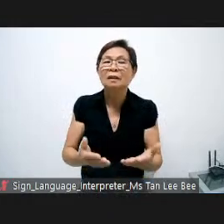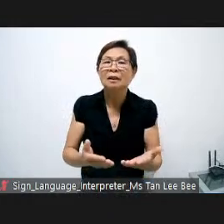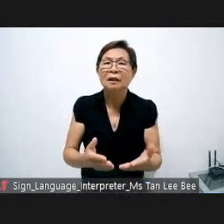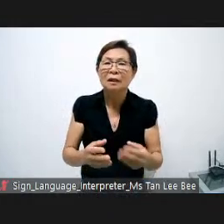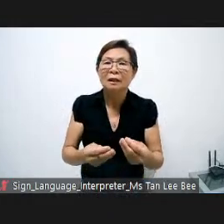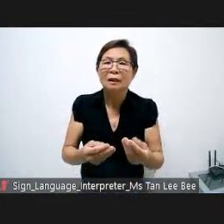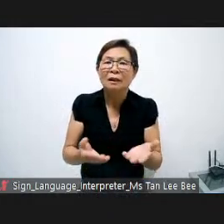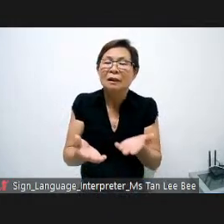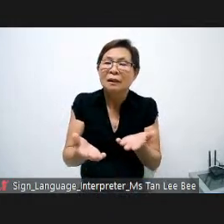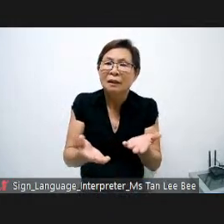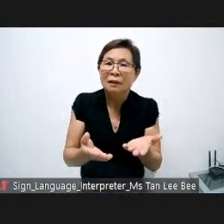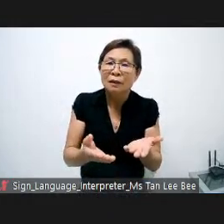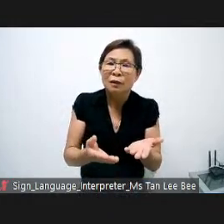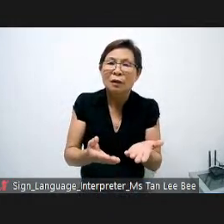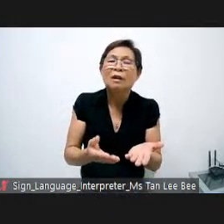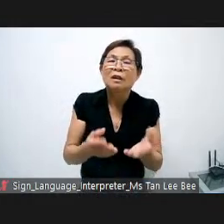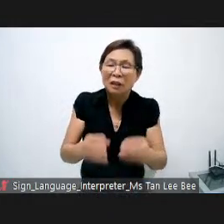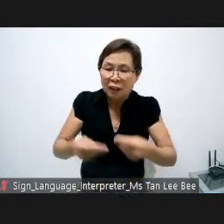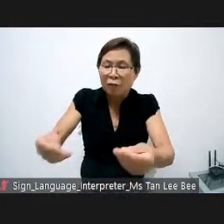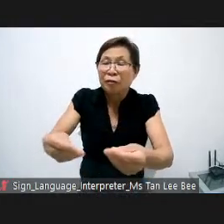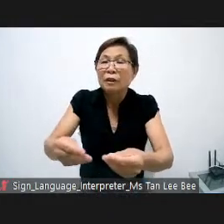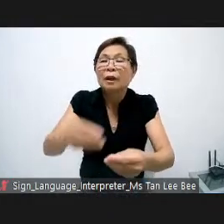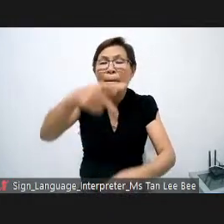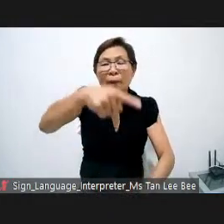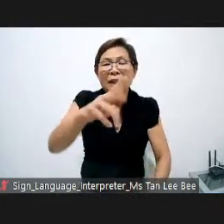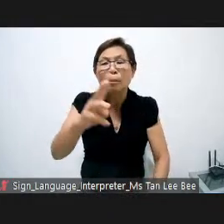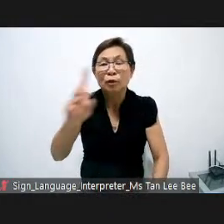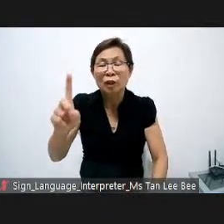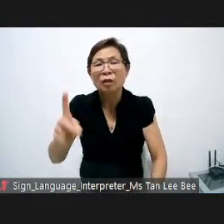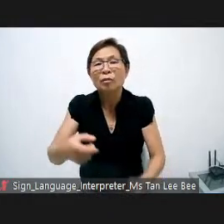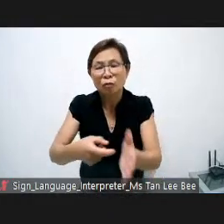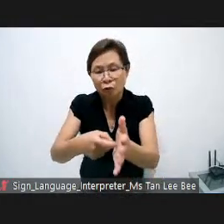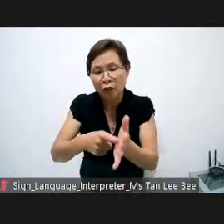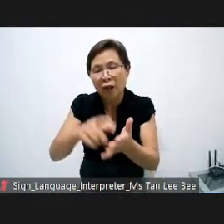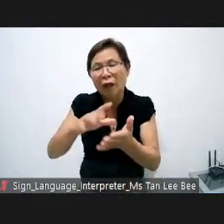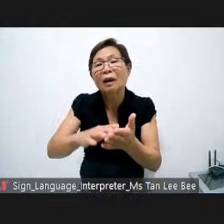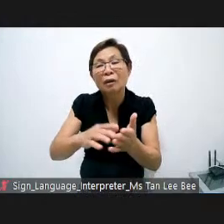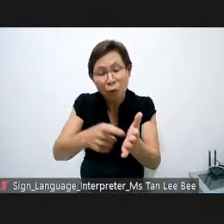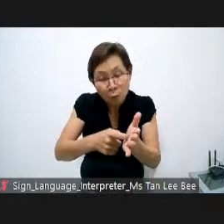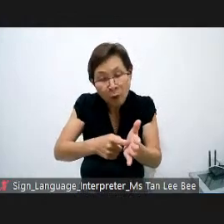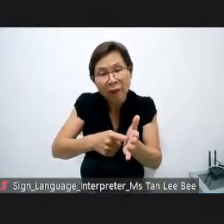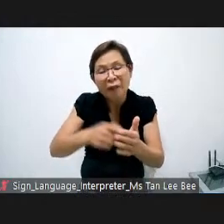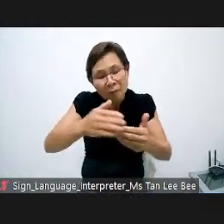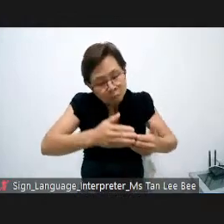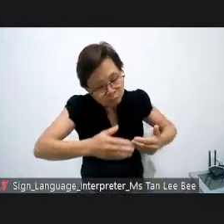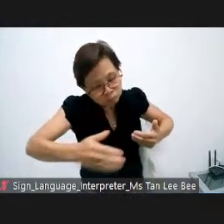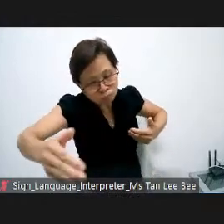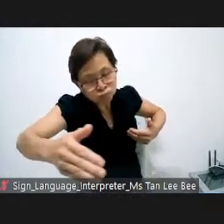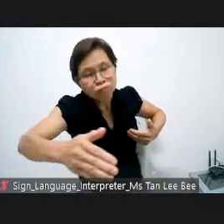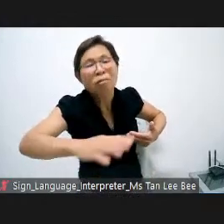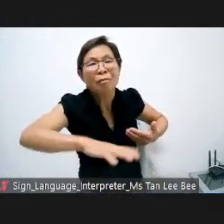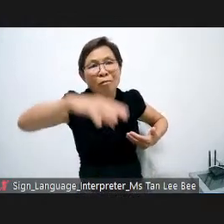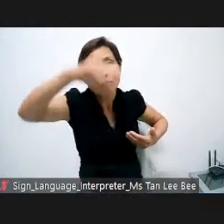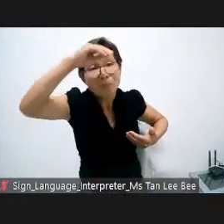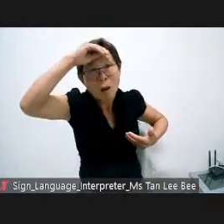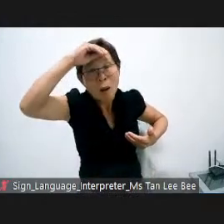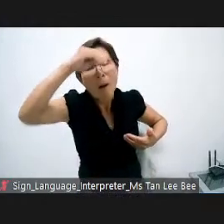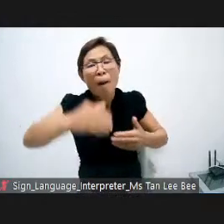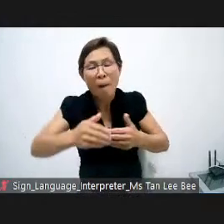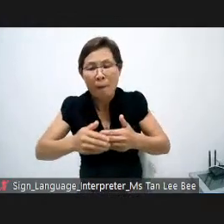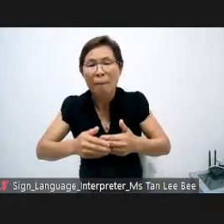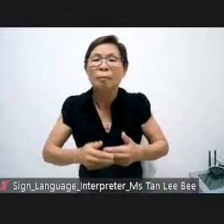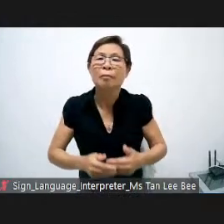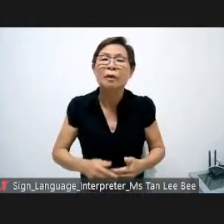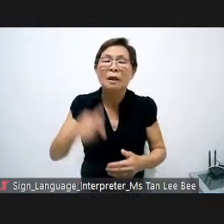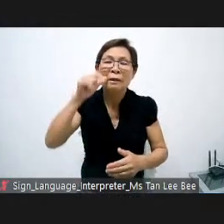with disabilities required in undergoing the learning process. Ladies and gentlemen, We